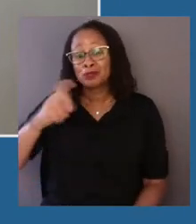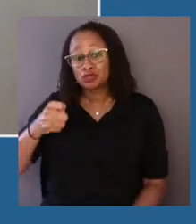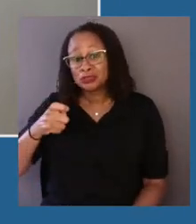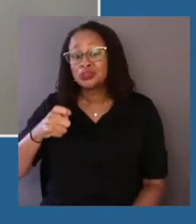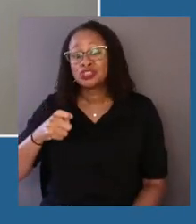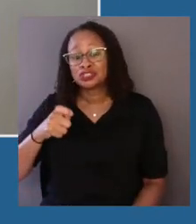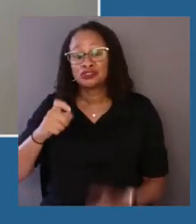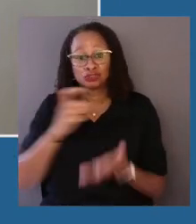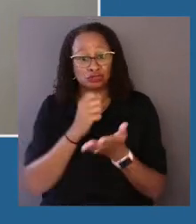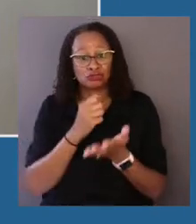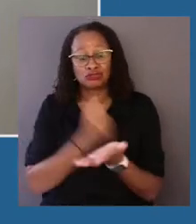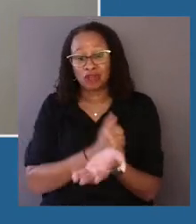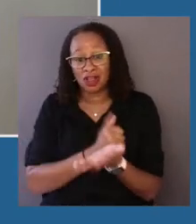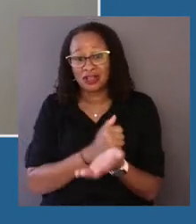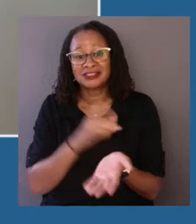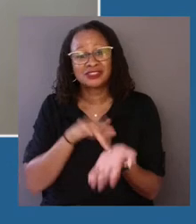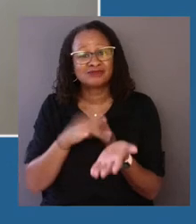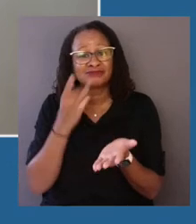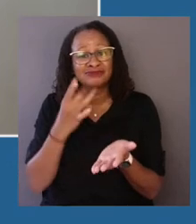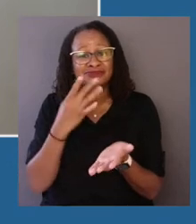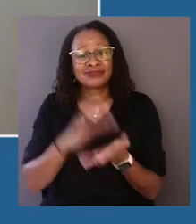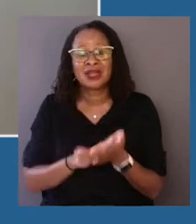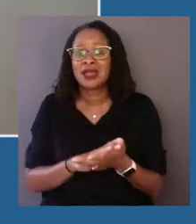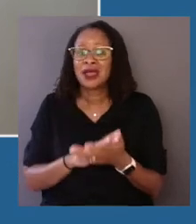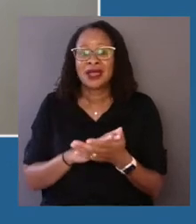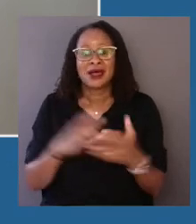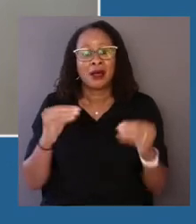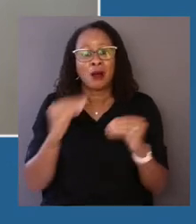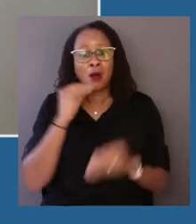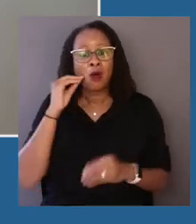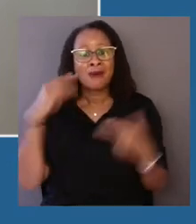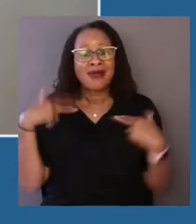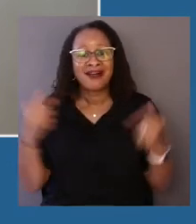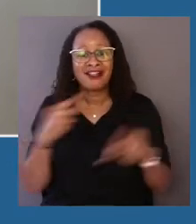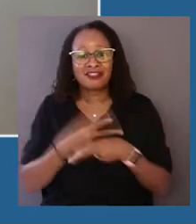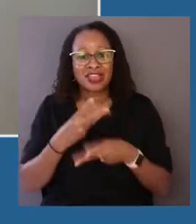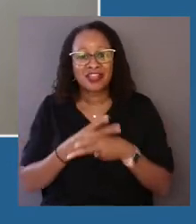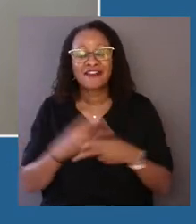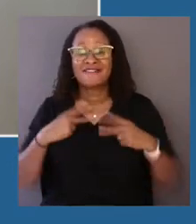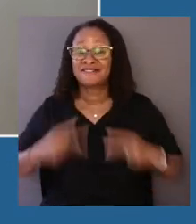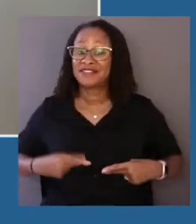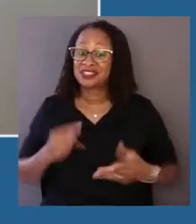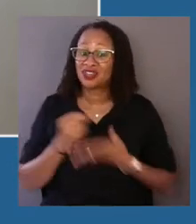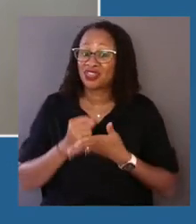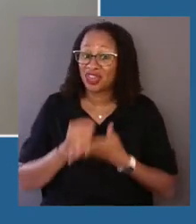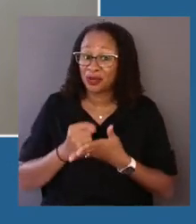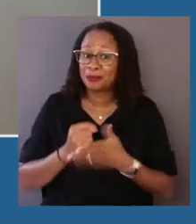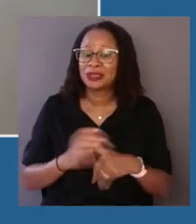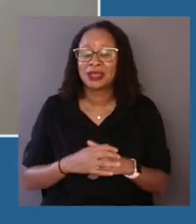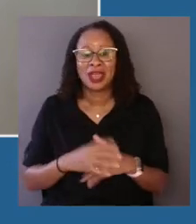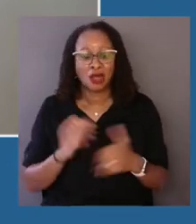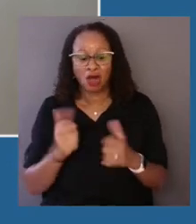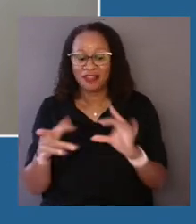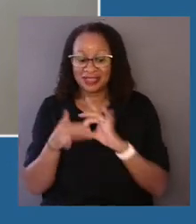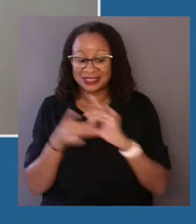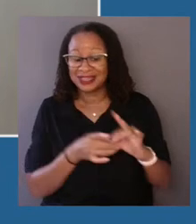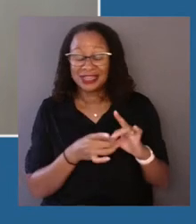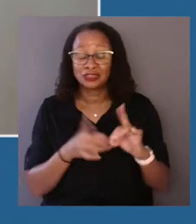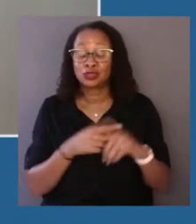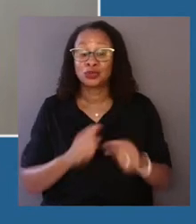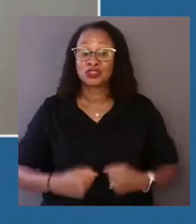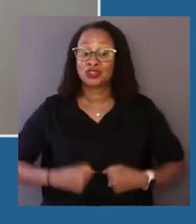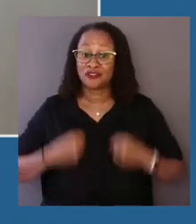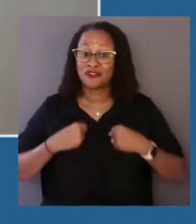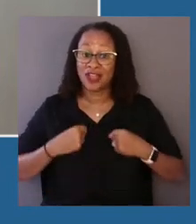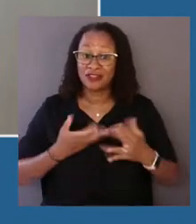health care, physical therapy, all of that that's tied to suffering through and hopefully surviving environmental